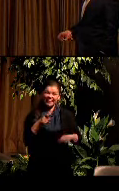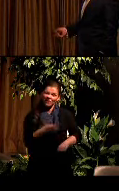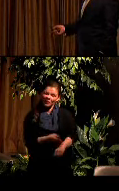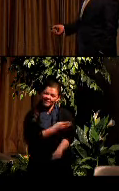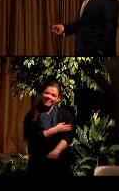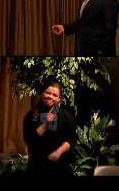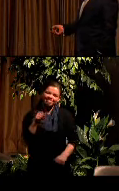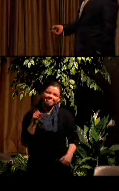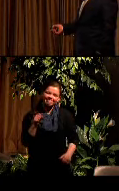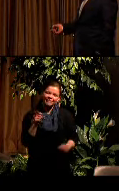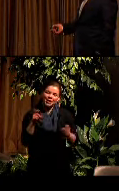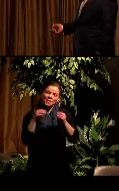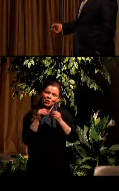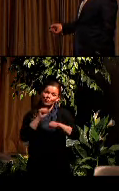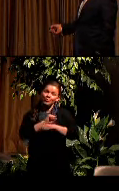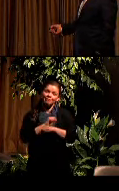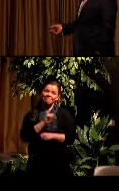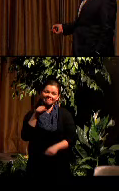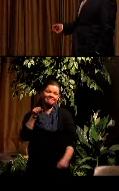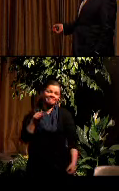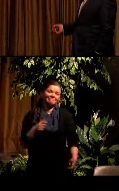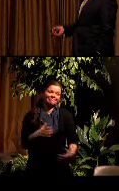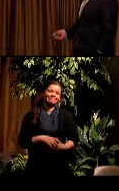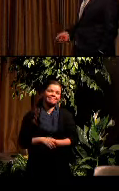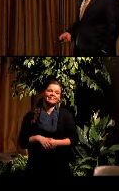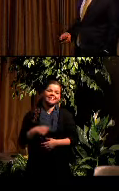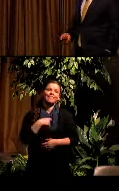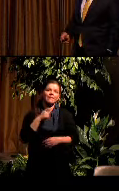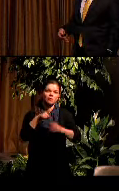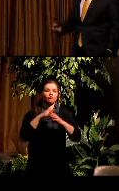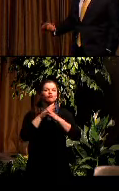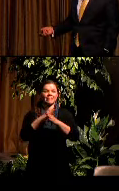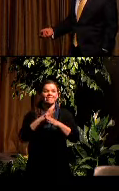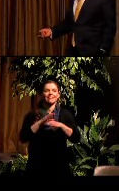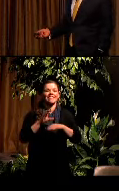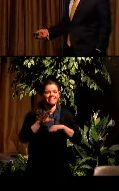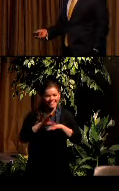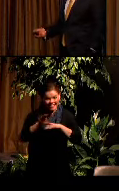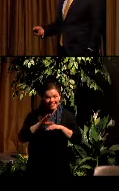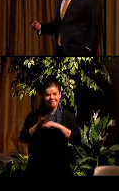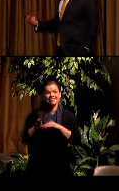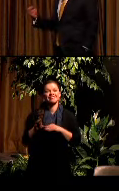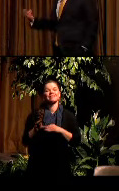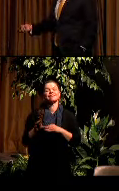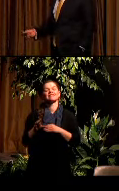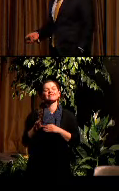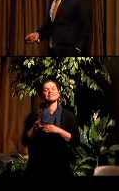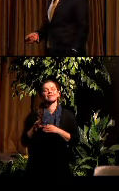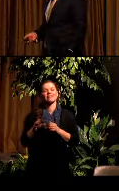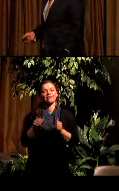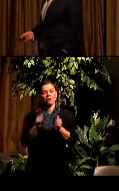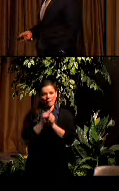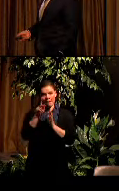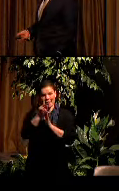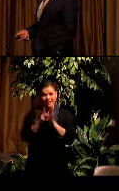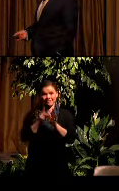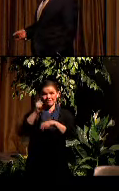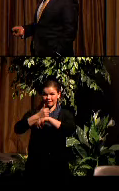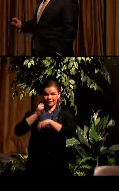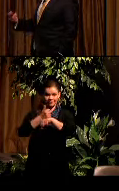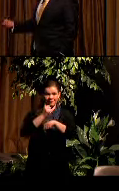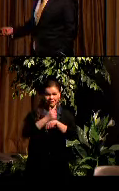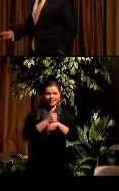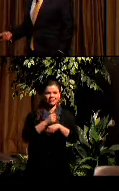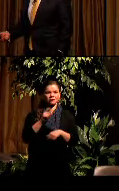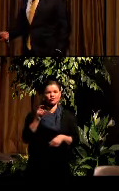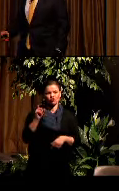We have to protect our investments in what we've done with our policies that we've created. We need to give them more teeth. We need to